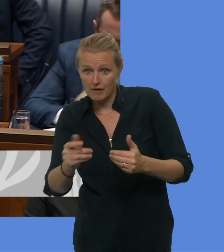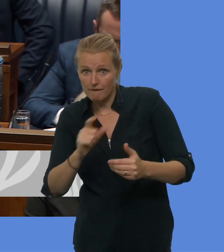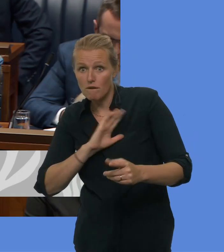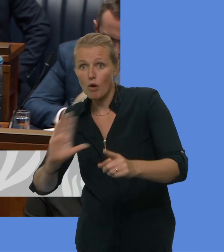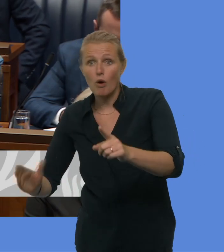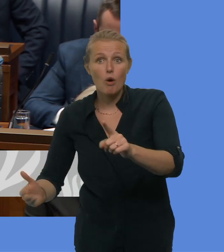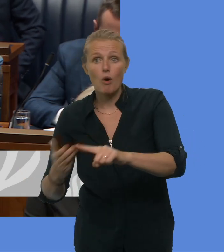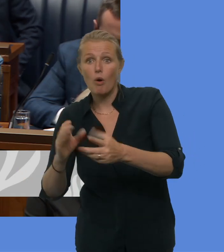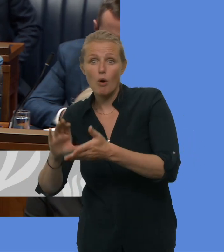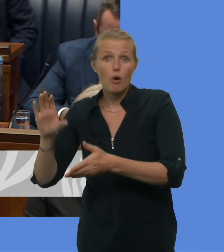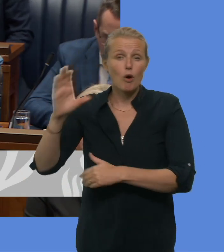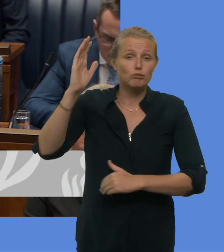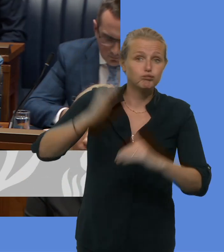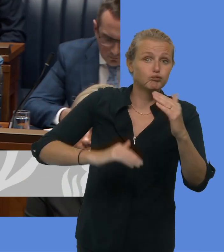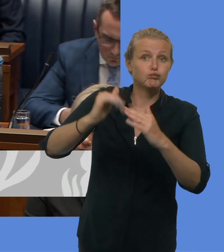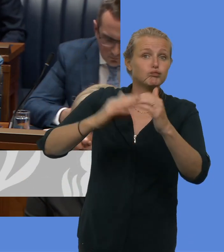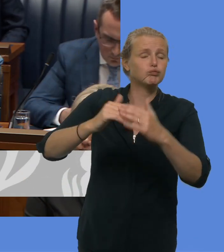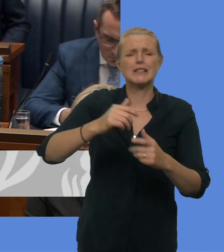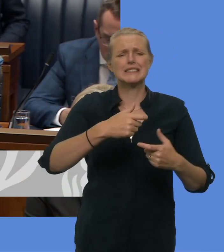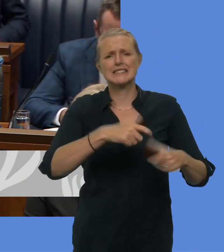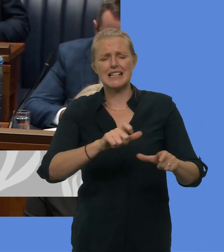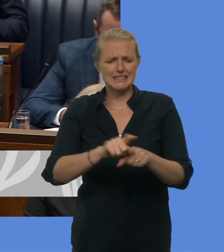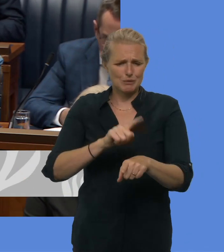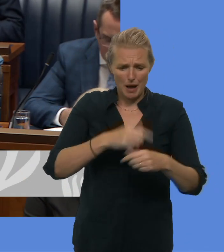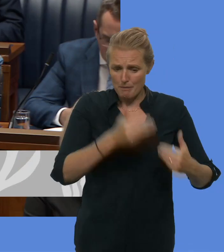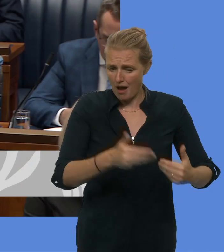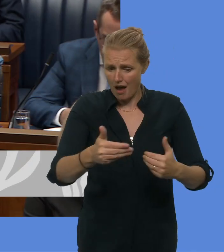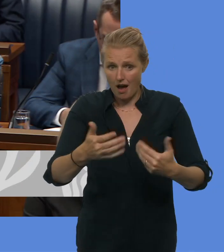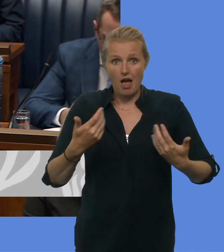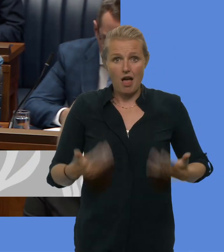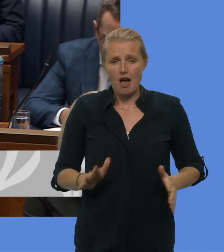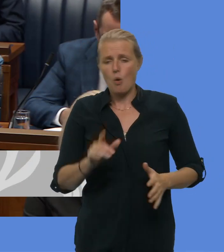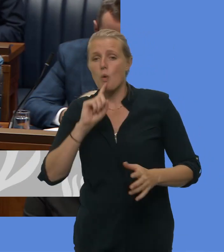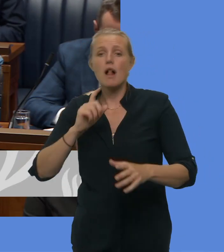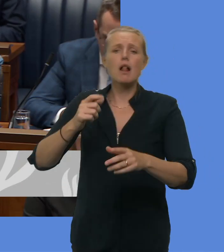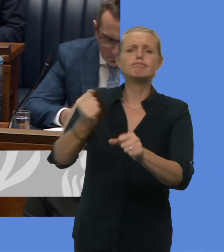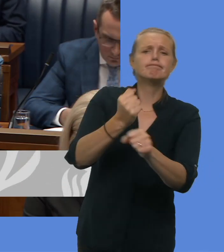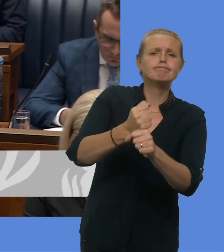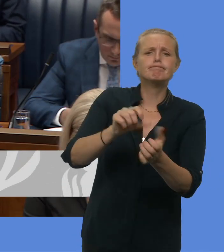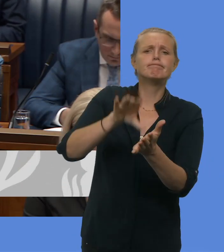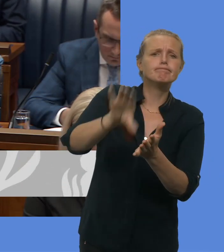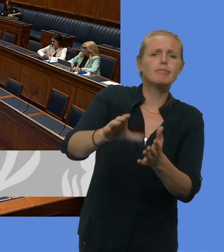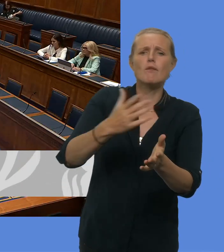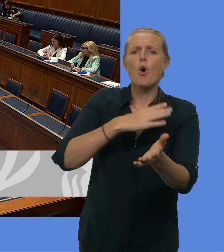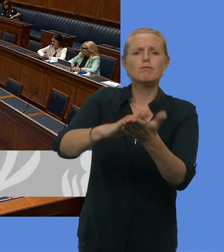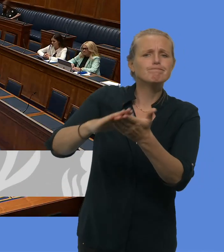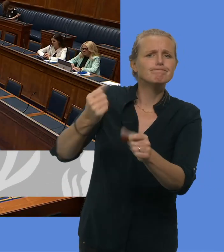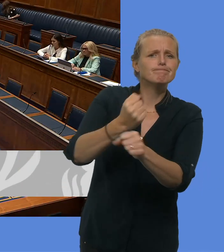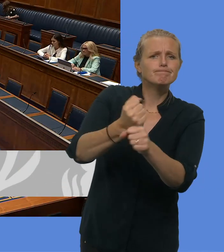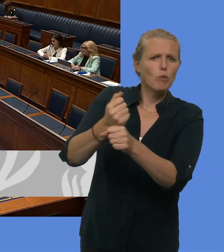the Tandragee Junior High School, that we continue to provide support as part of that ongoing maintenance works, and that's what we intend to do. Mr.